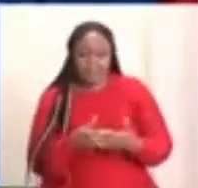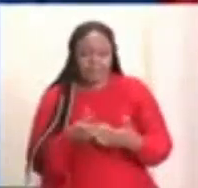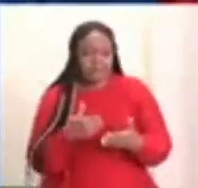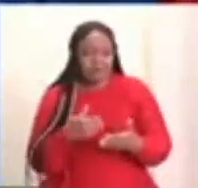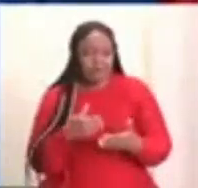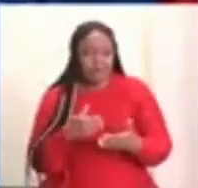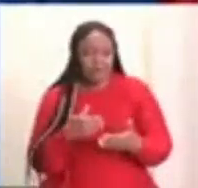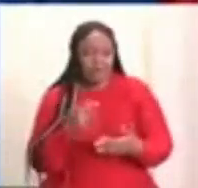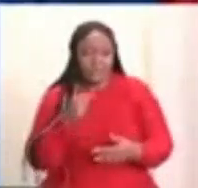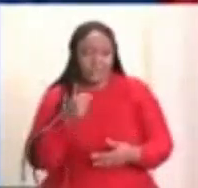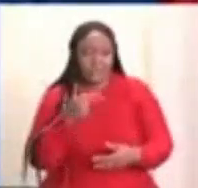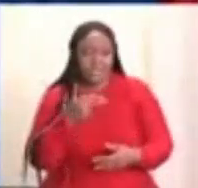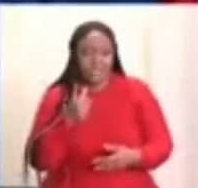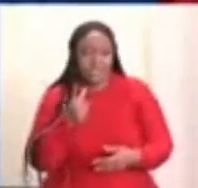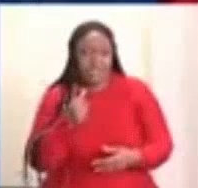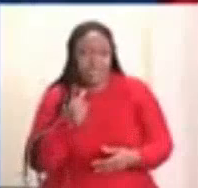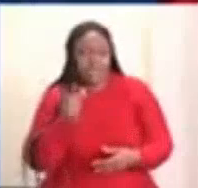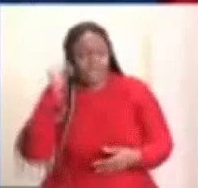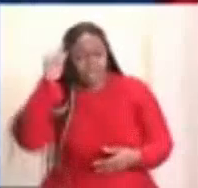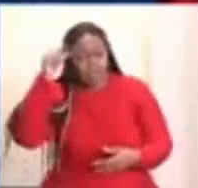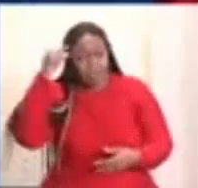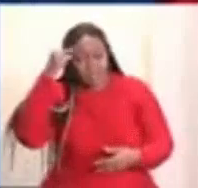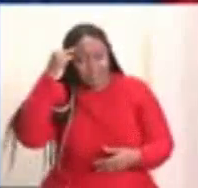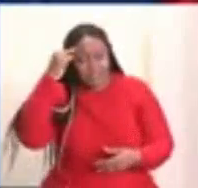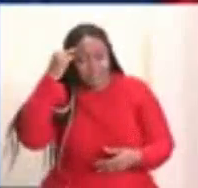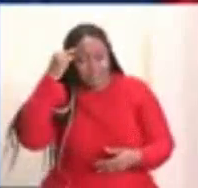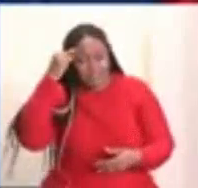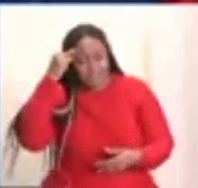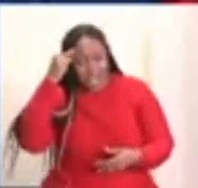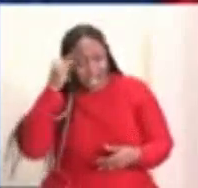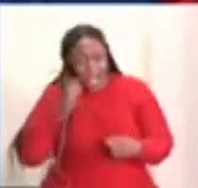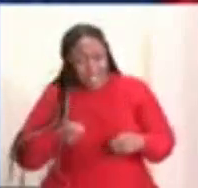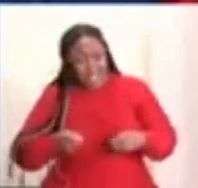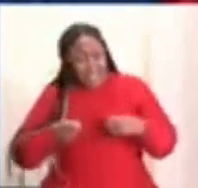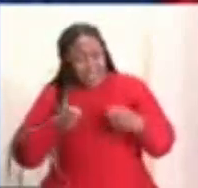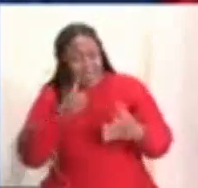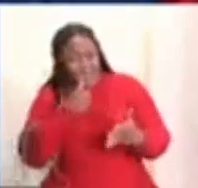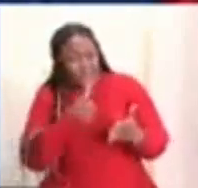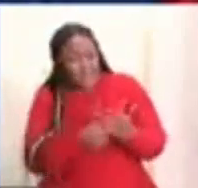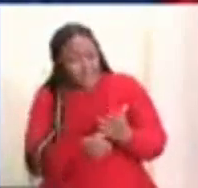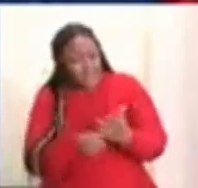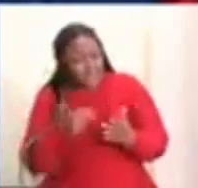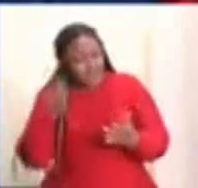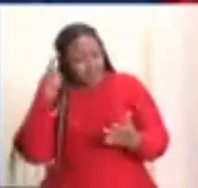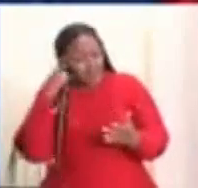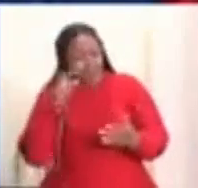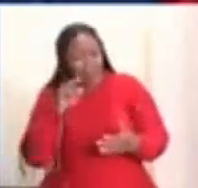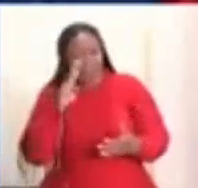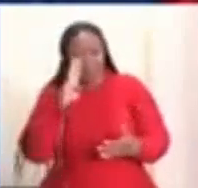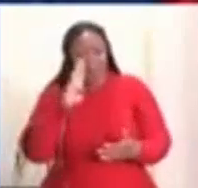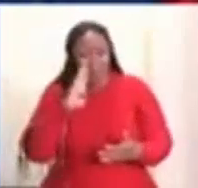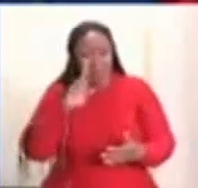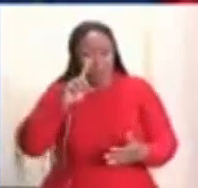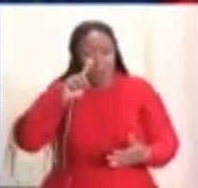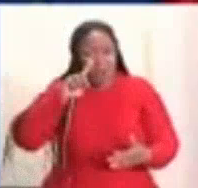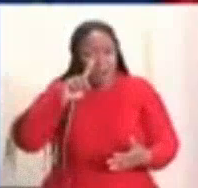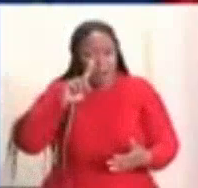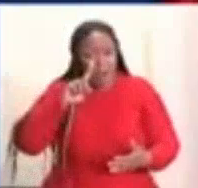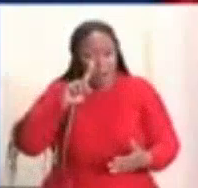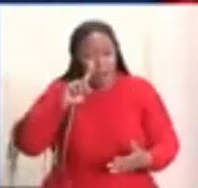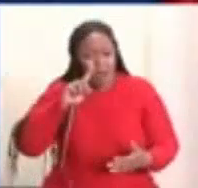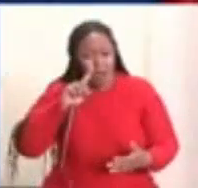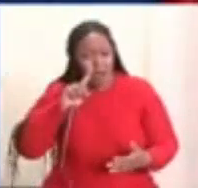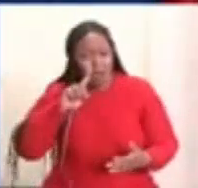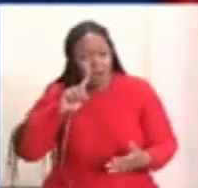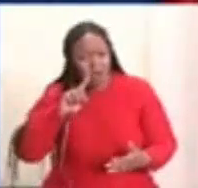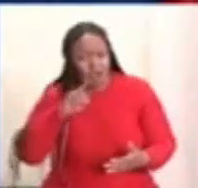area, another one 500 and something thousand. And I'm asking myself, what is the real, the true value